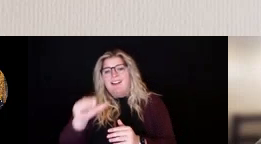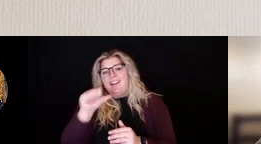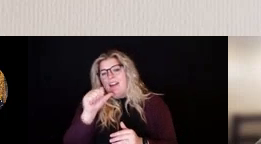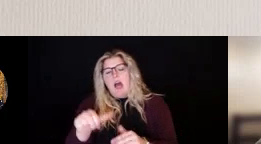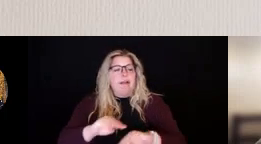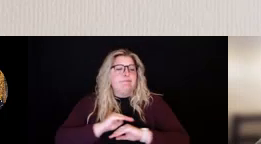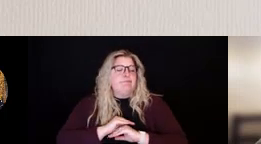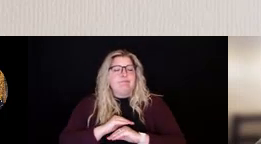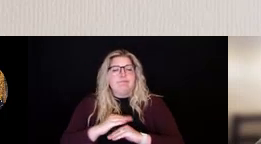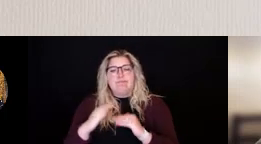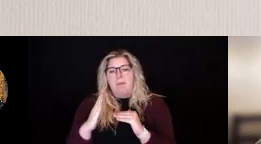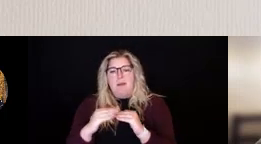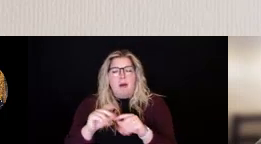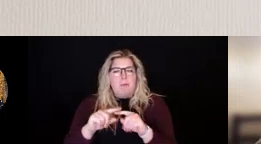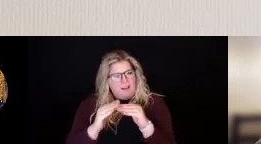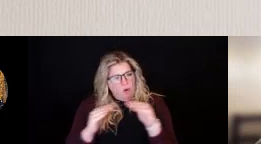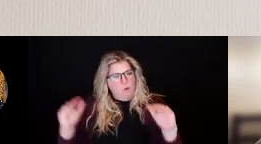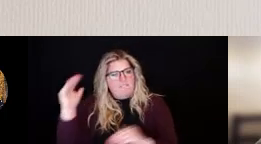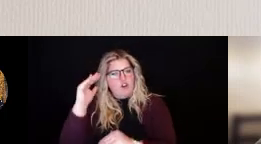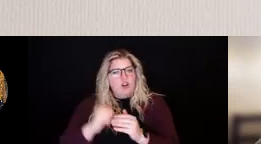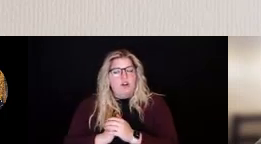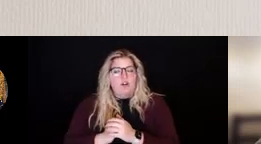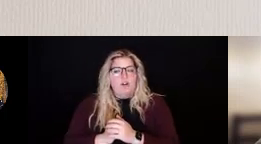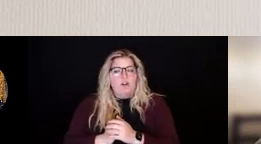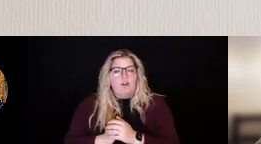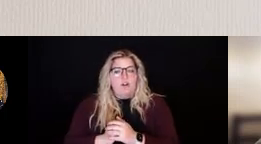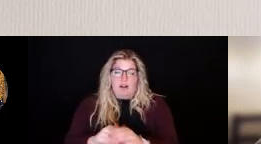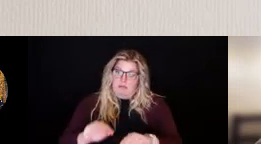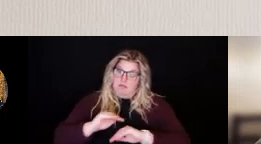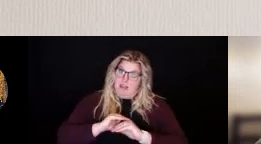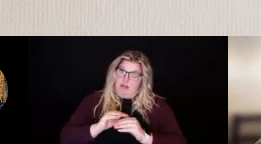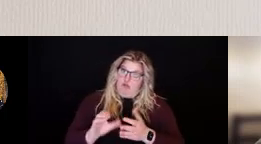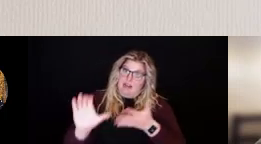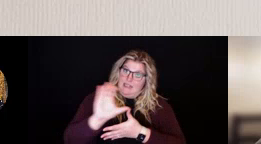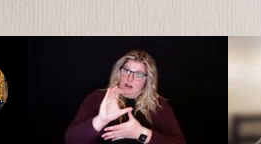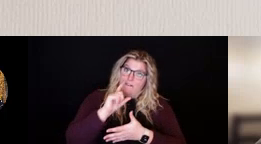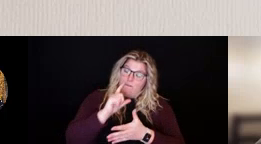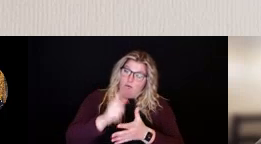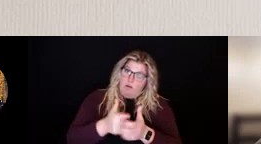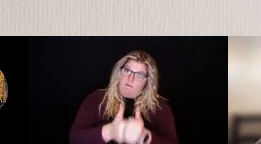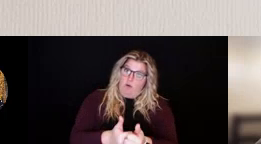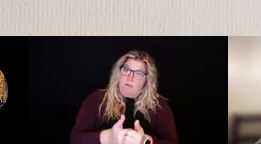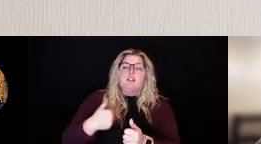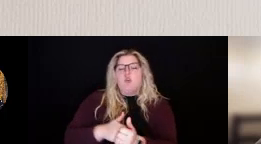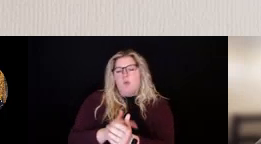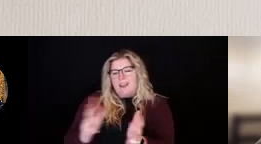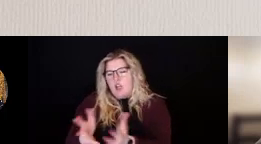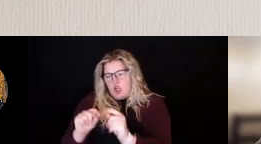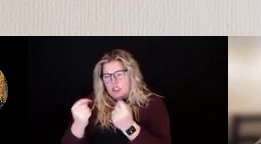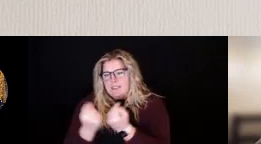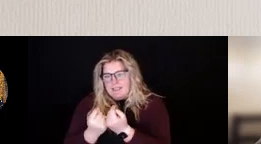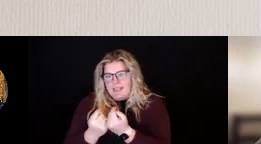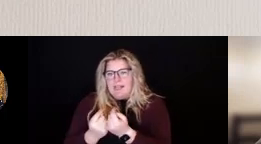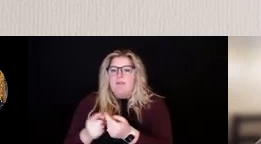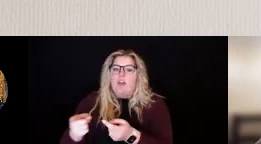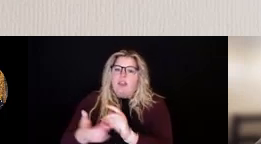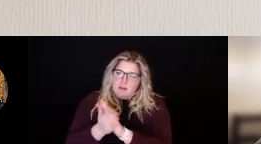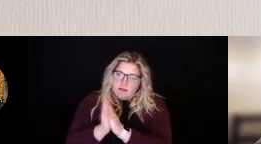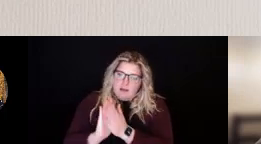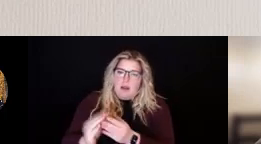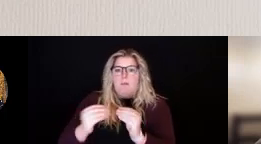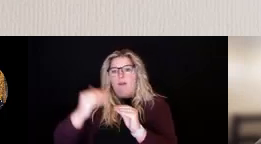in addition to meeting those criteria for the required level of conformance, we also encourage them to familiarize themselves with AAA